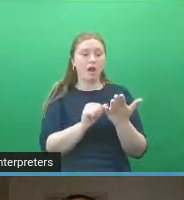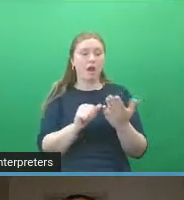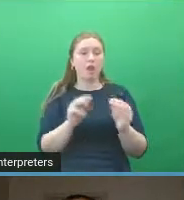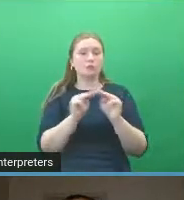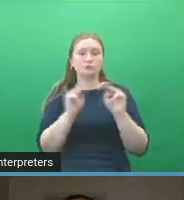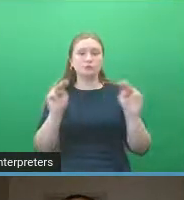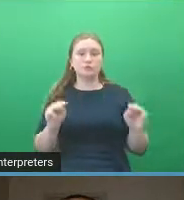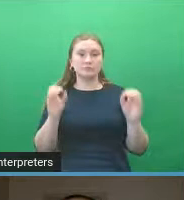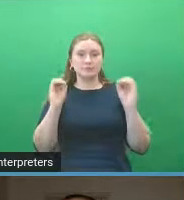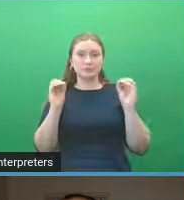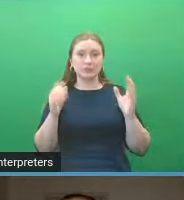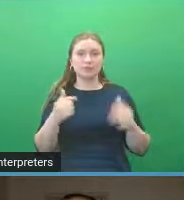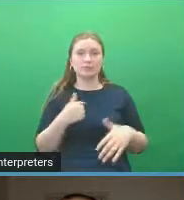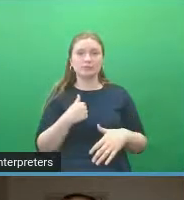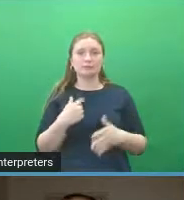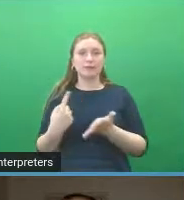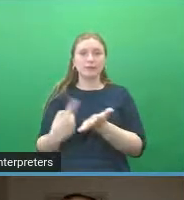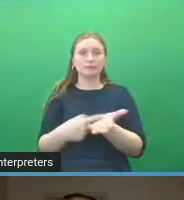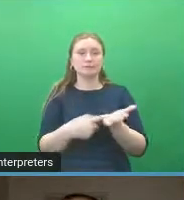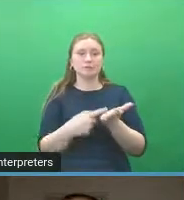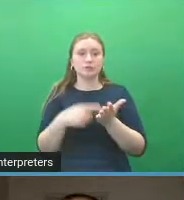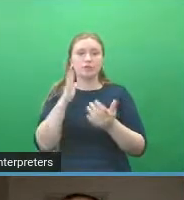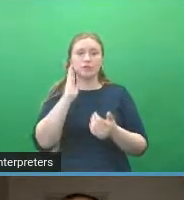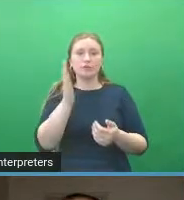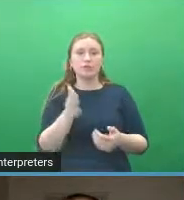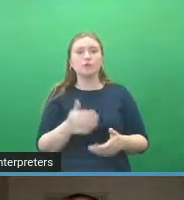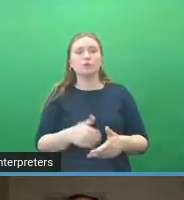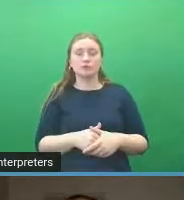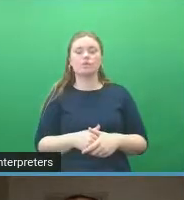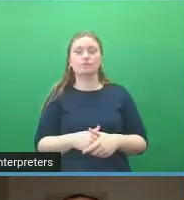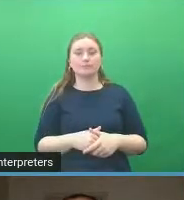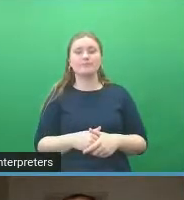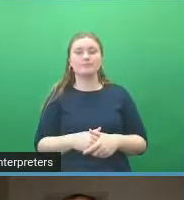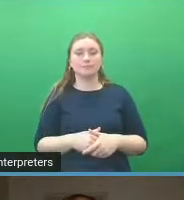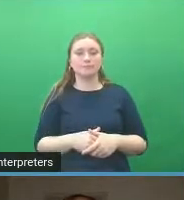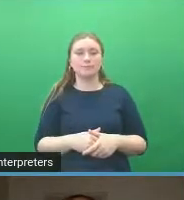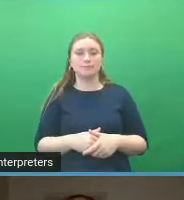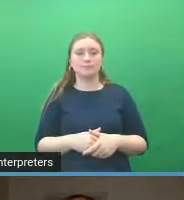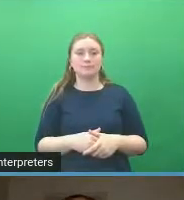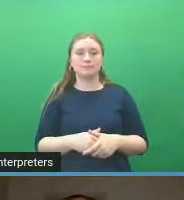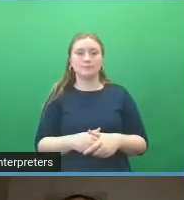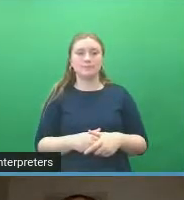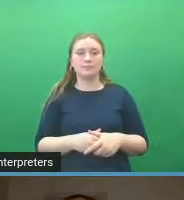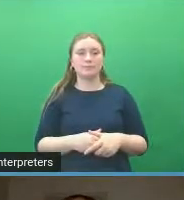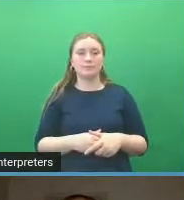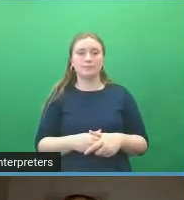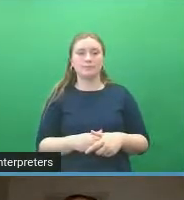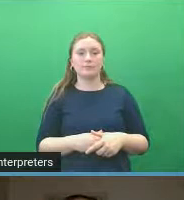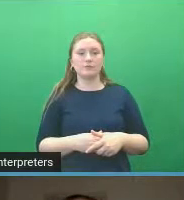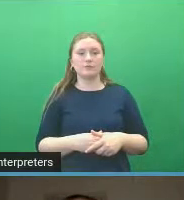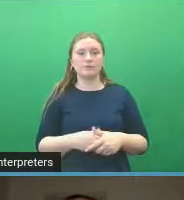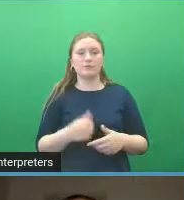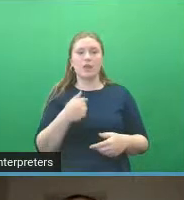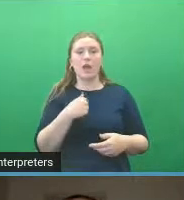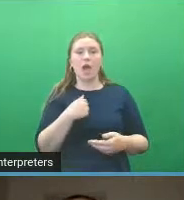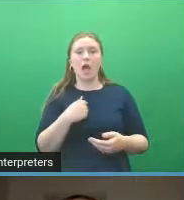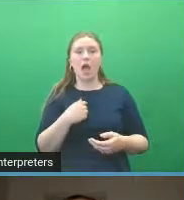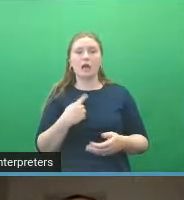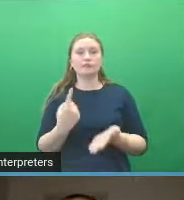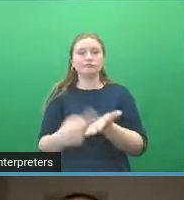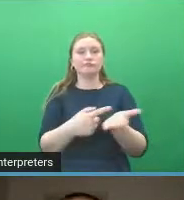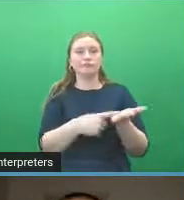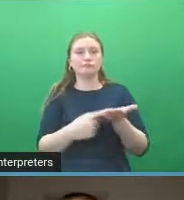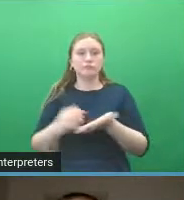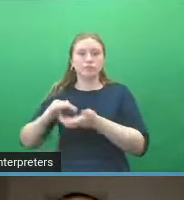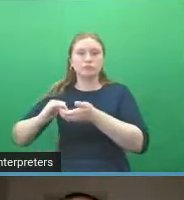Media Consortium's Future of Museums Symposium that I created and brought together a collaborative global conversation around issues